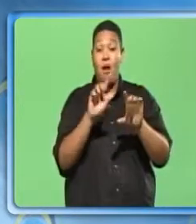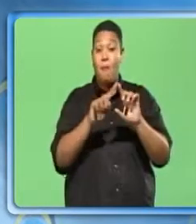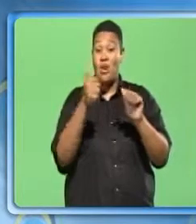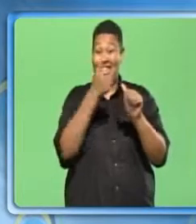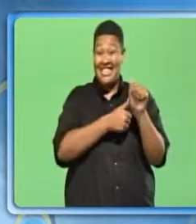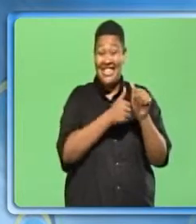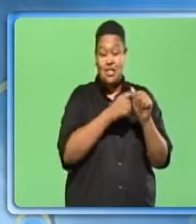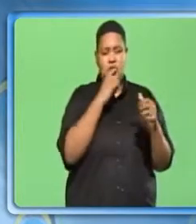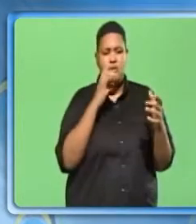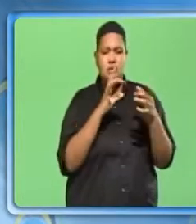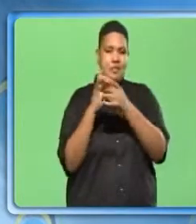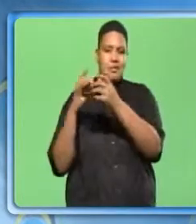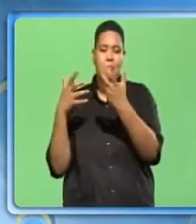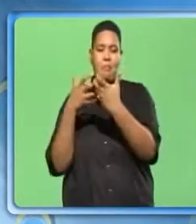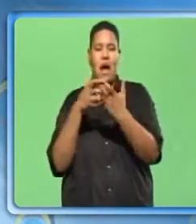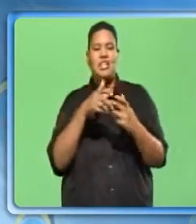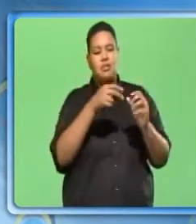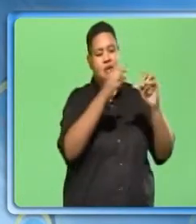O.